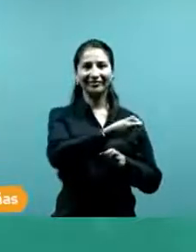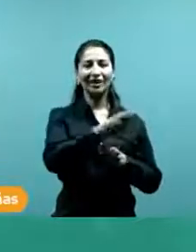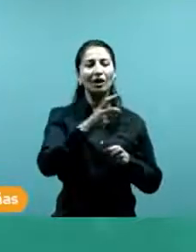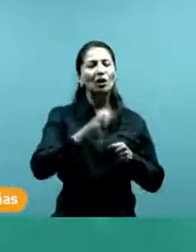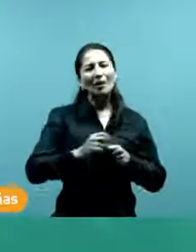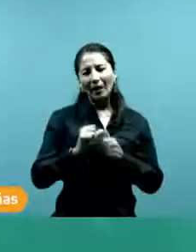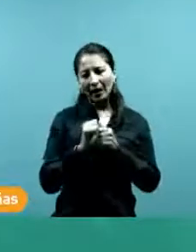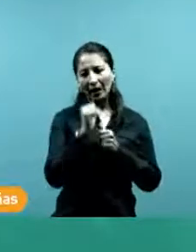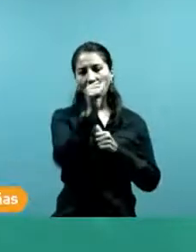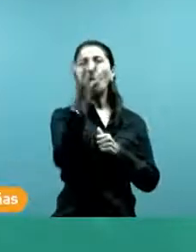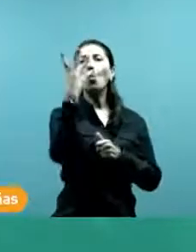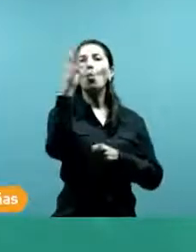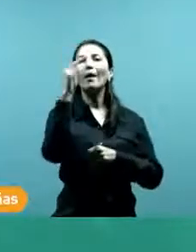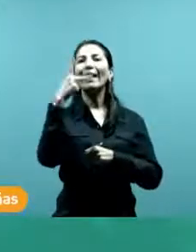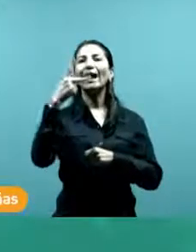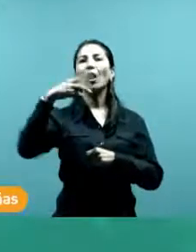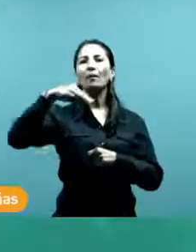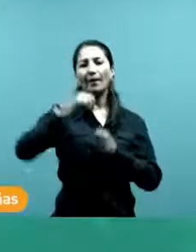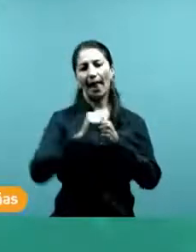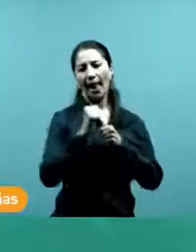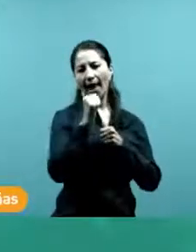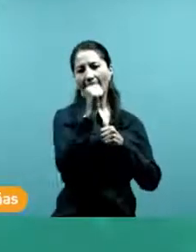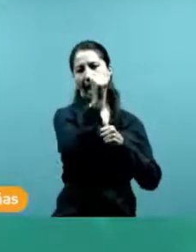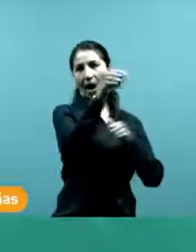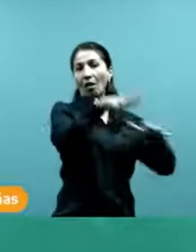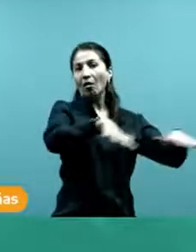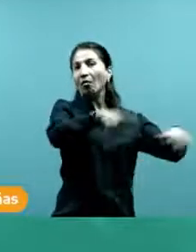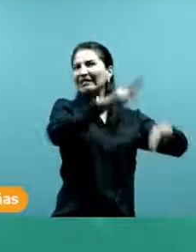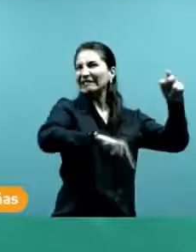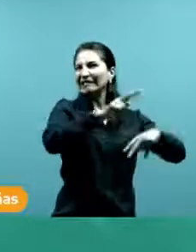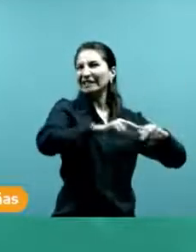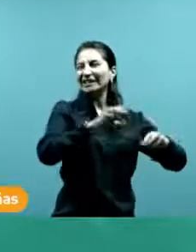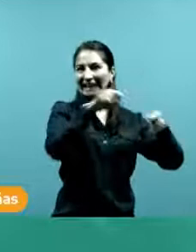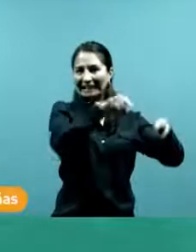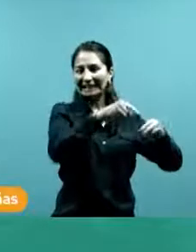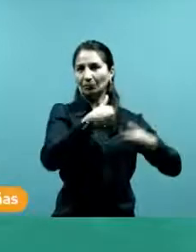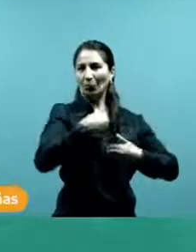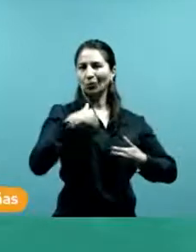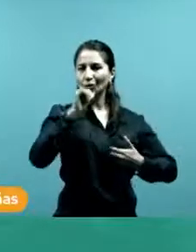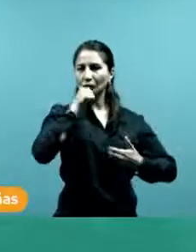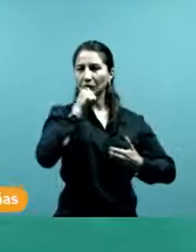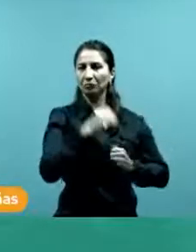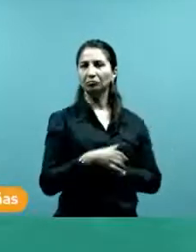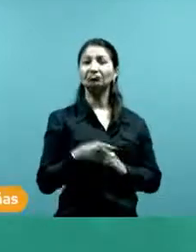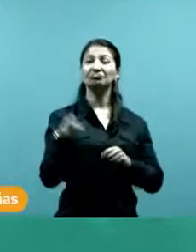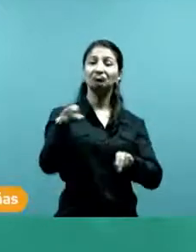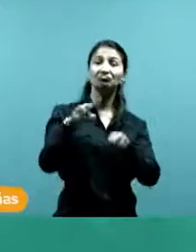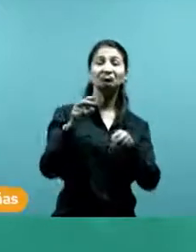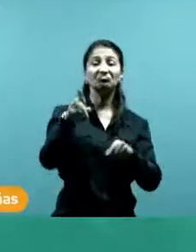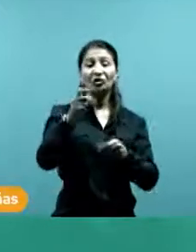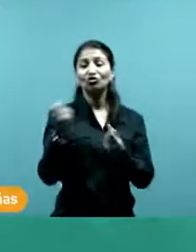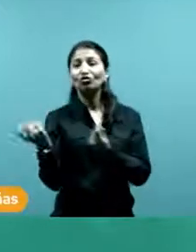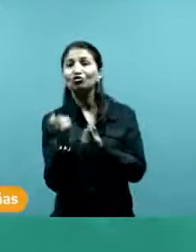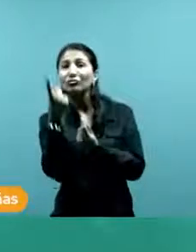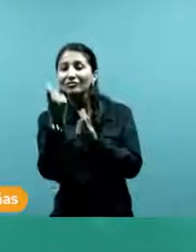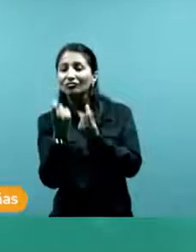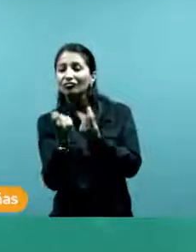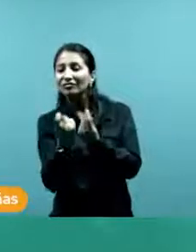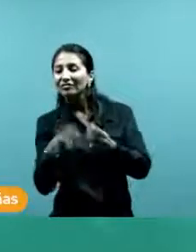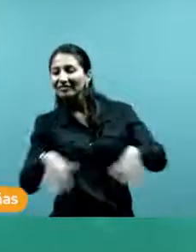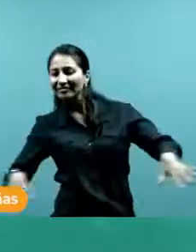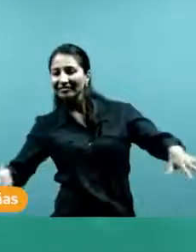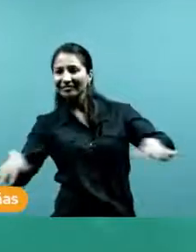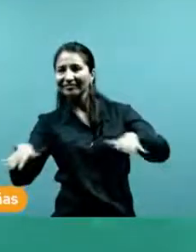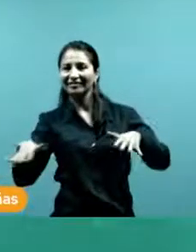Kilómetros cuadrados. And but there were people who lived outside of this world who found motivation